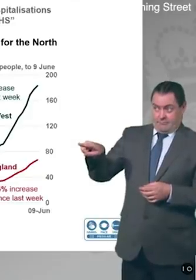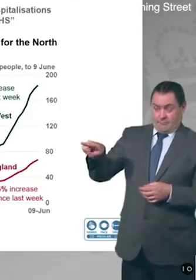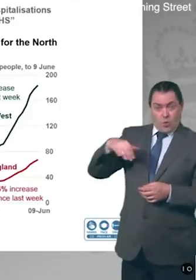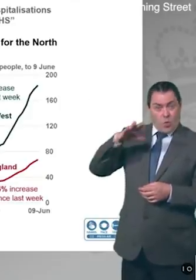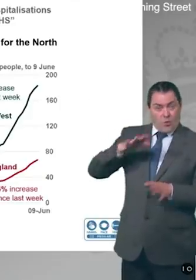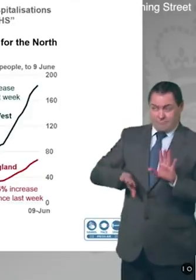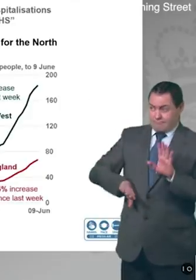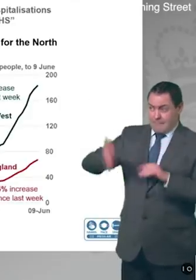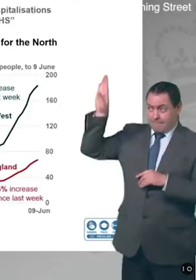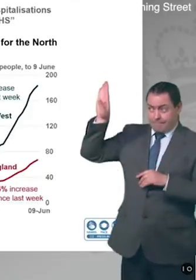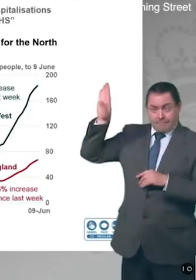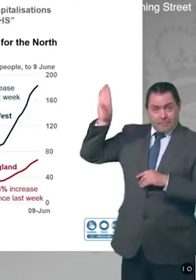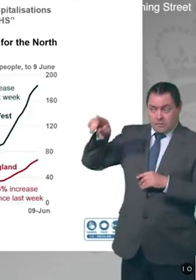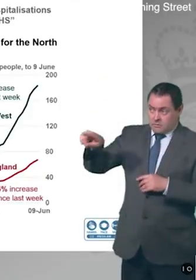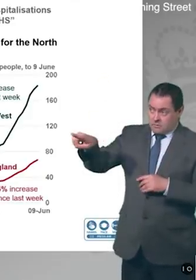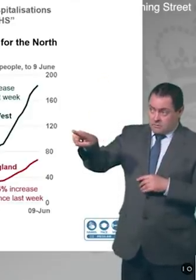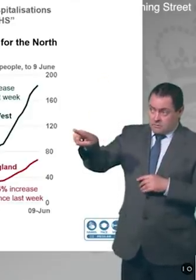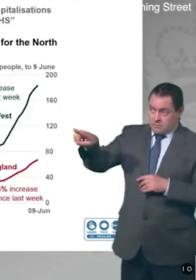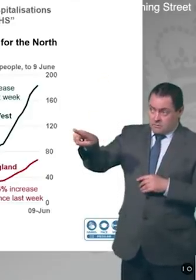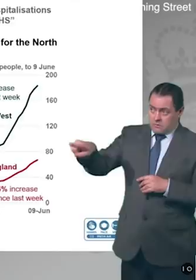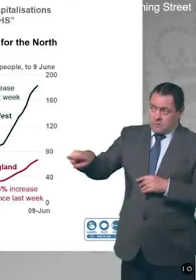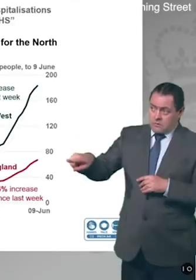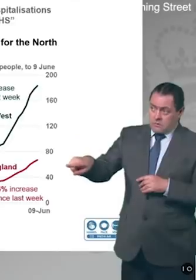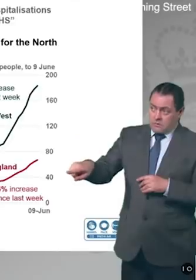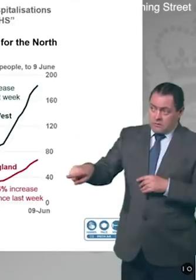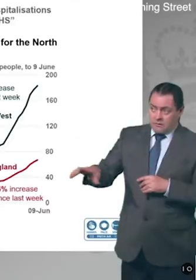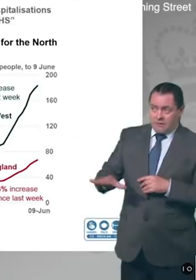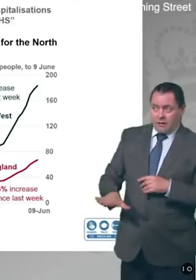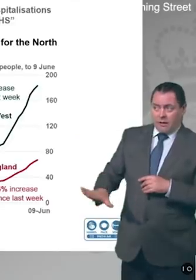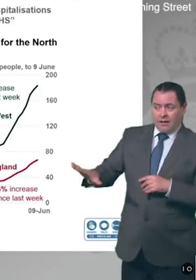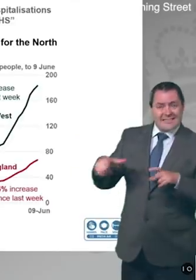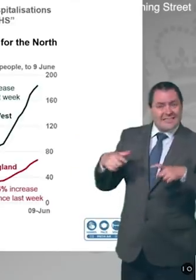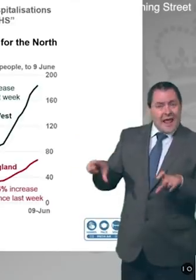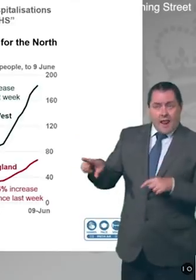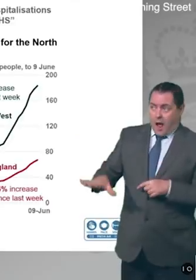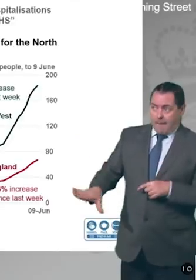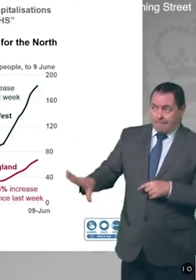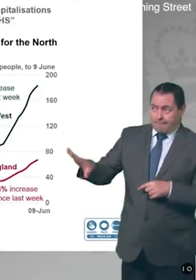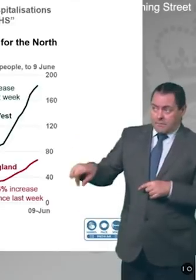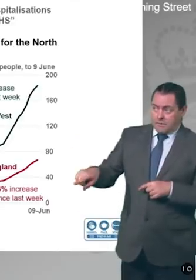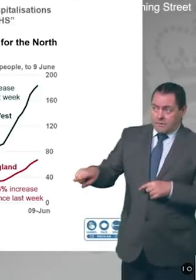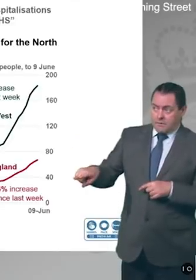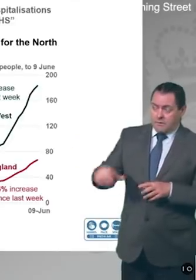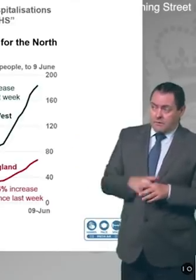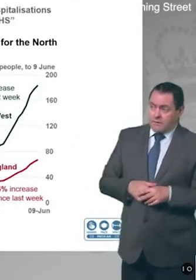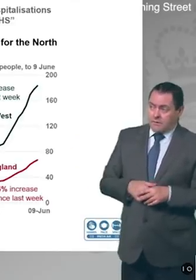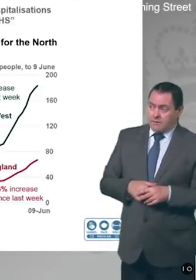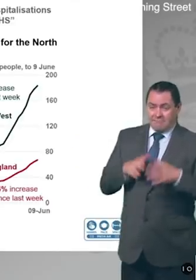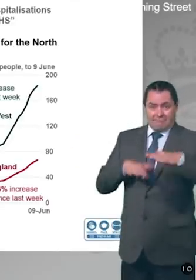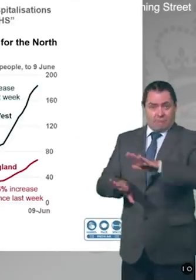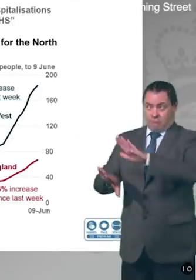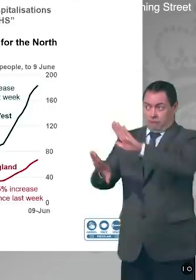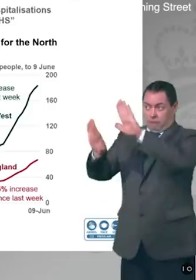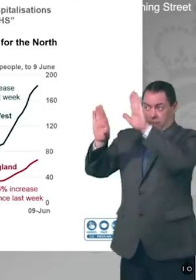marked where it was first really started in the northwest of the country, but the rest of the country is following. So there has